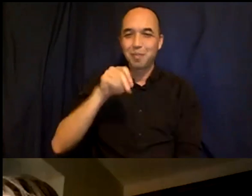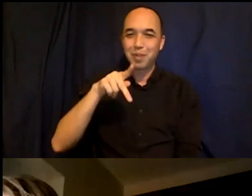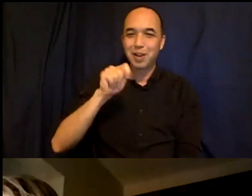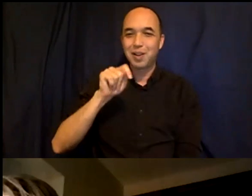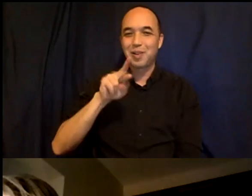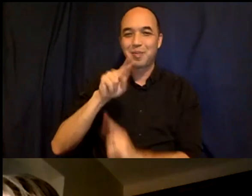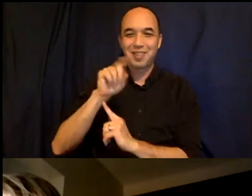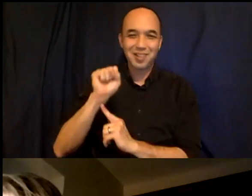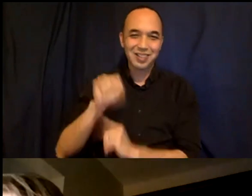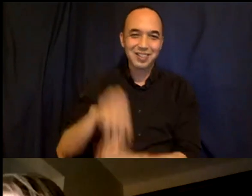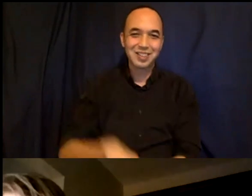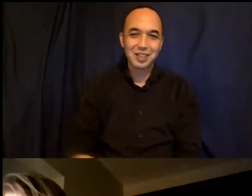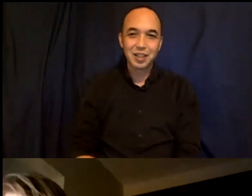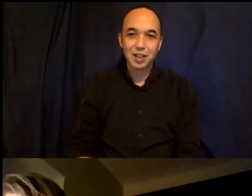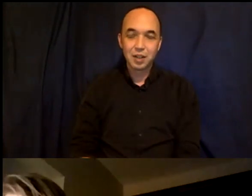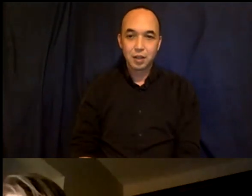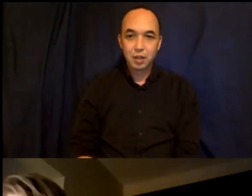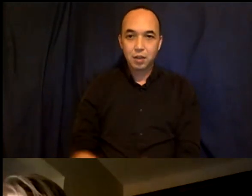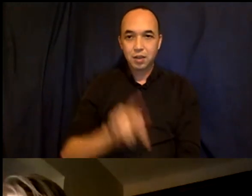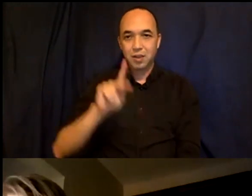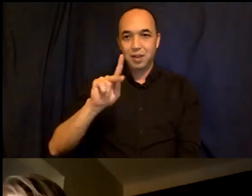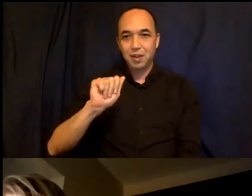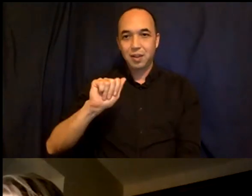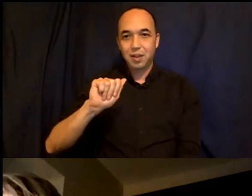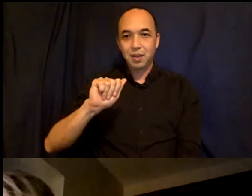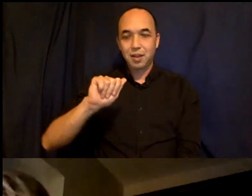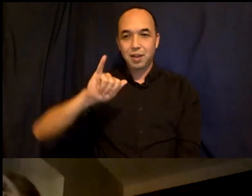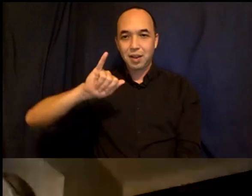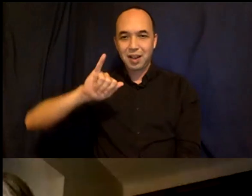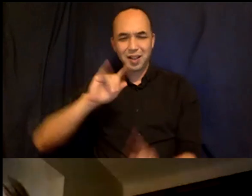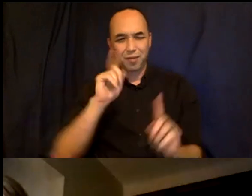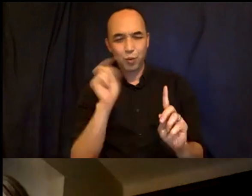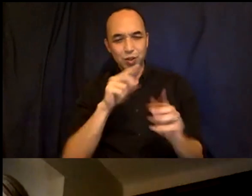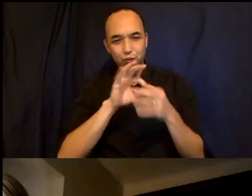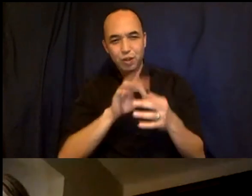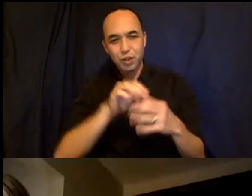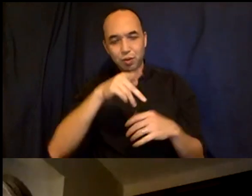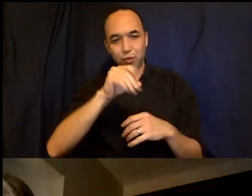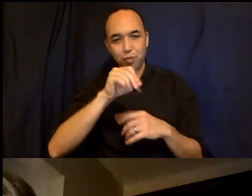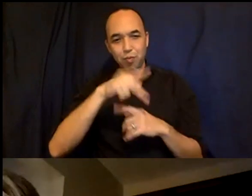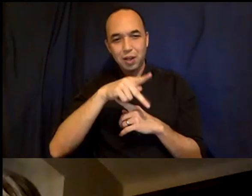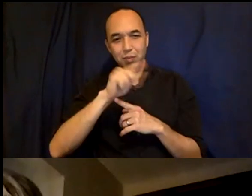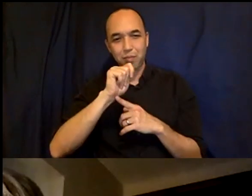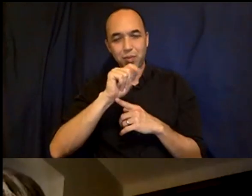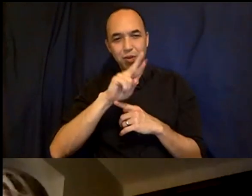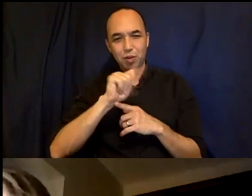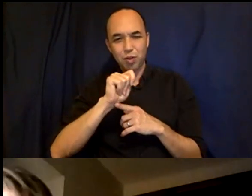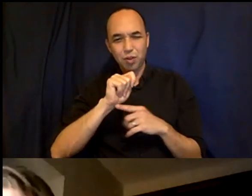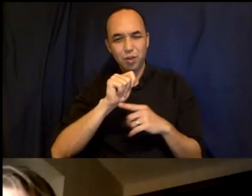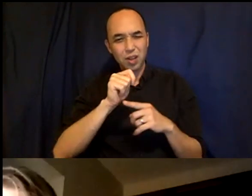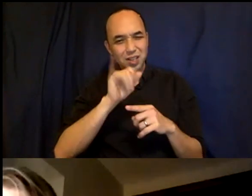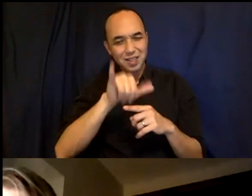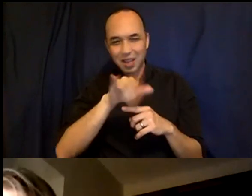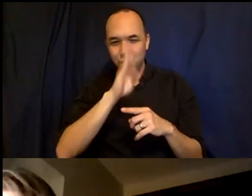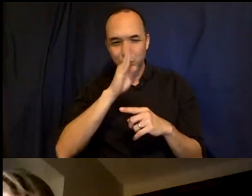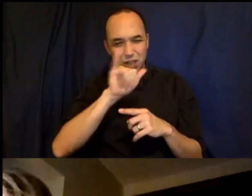I have a Pop-Tart related question. Okay. Are you using just straight jam in that, or did you